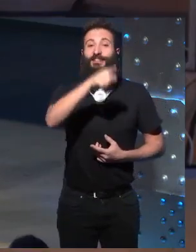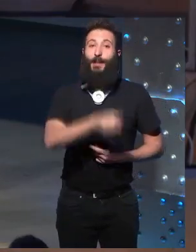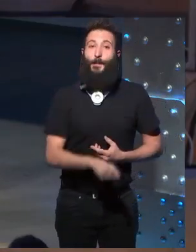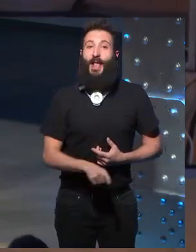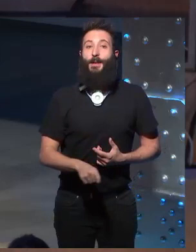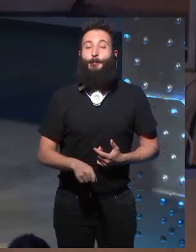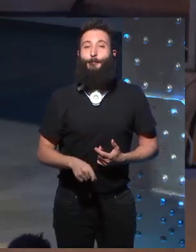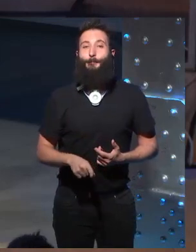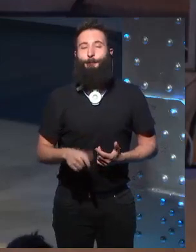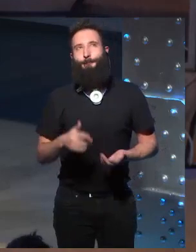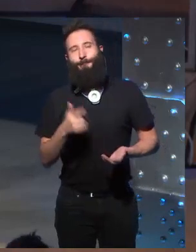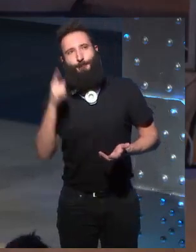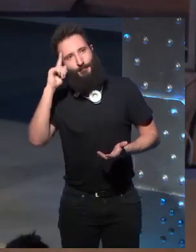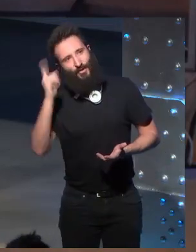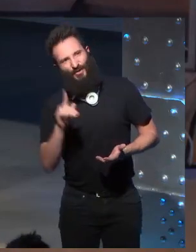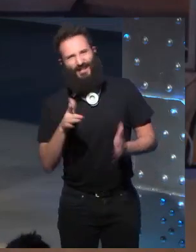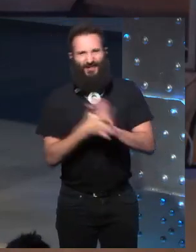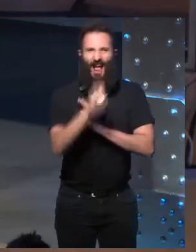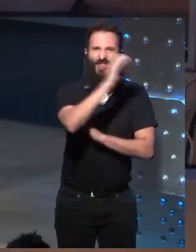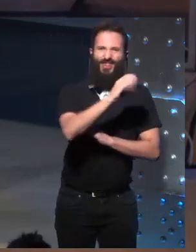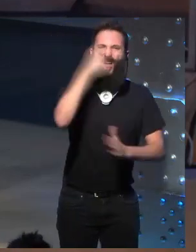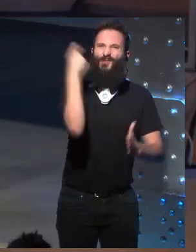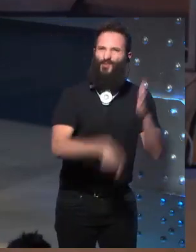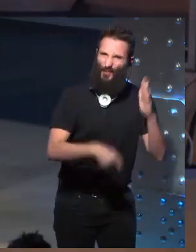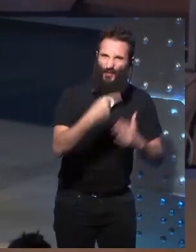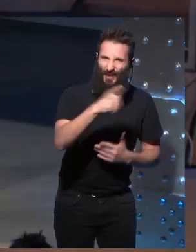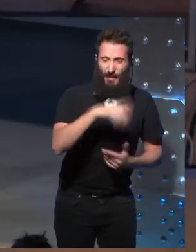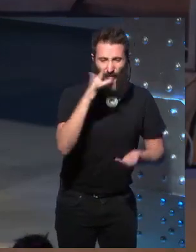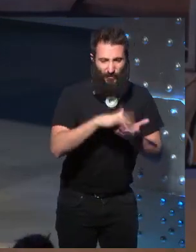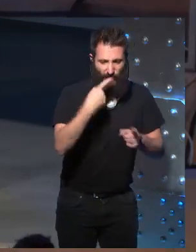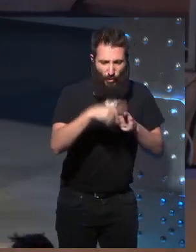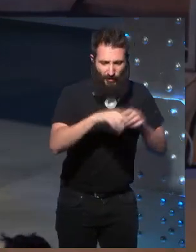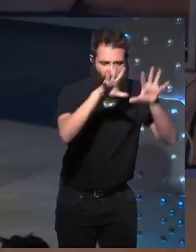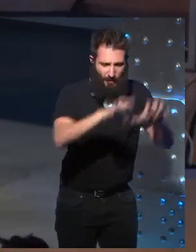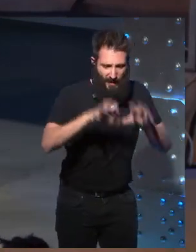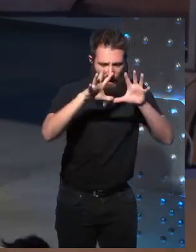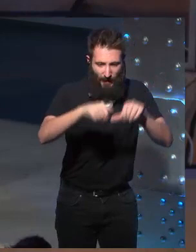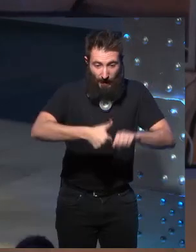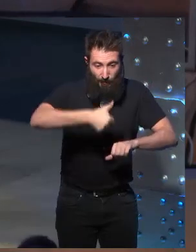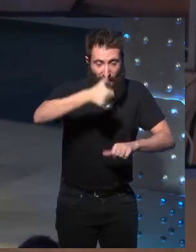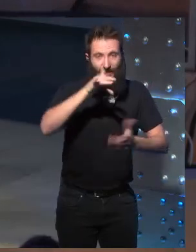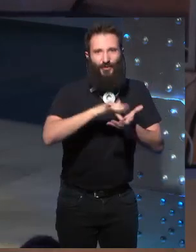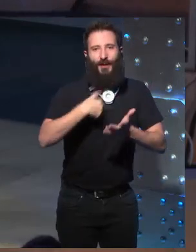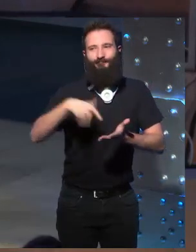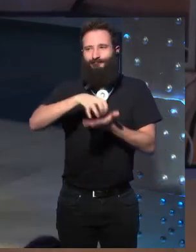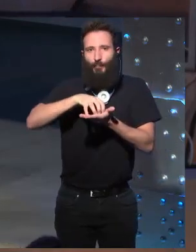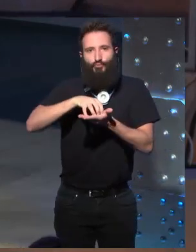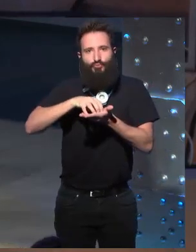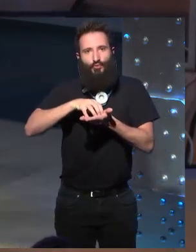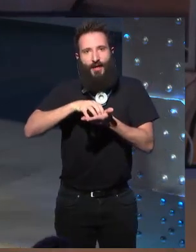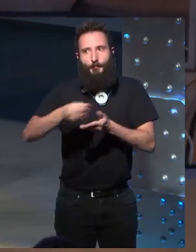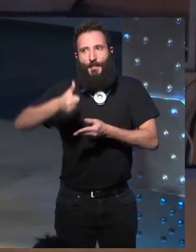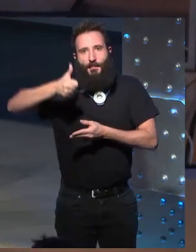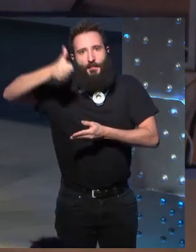positive things. But also, it's one of the tough things about science also. The more you learn, the more questions